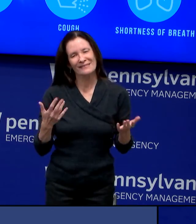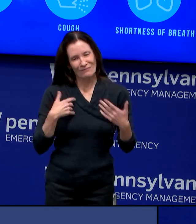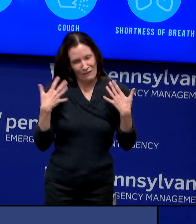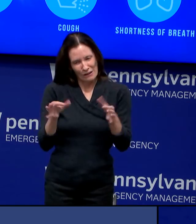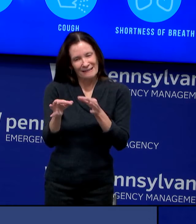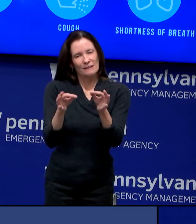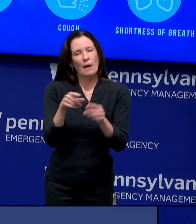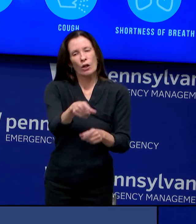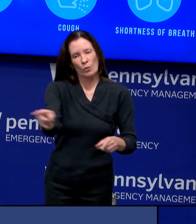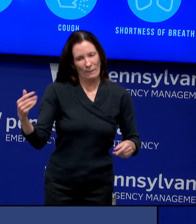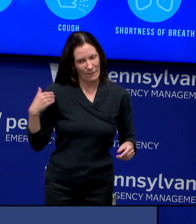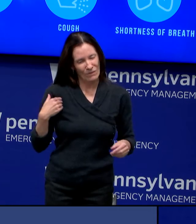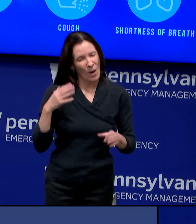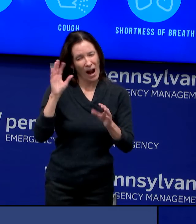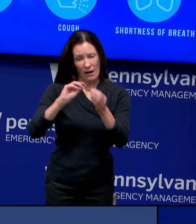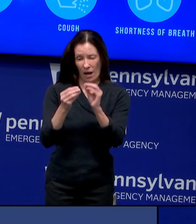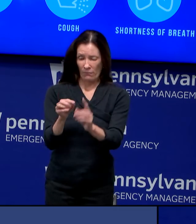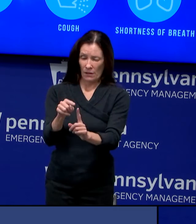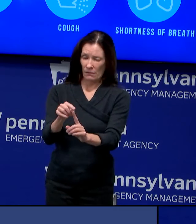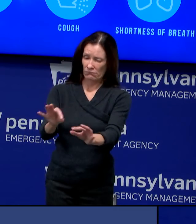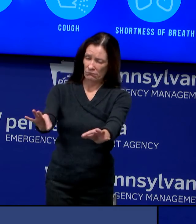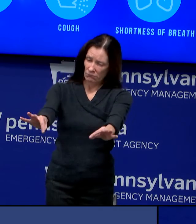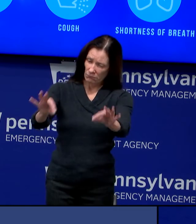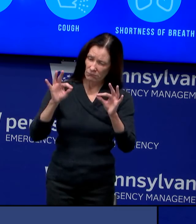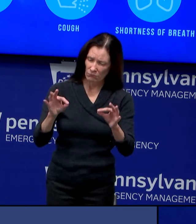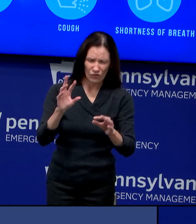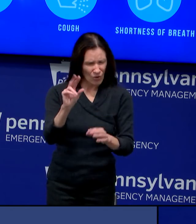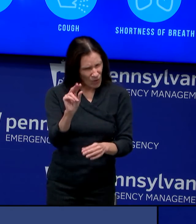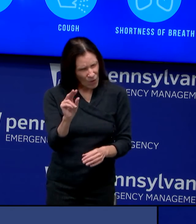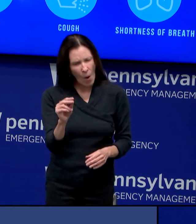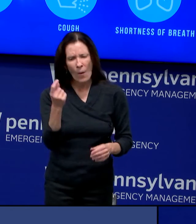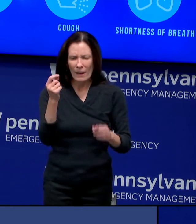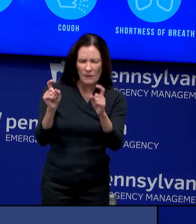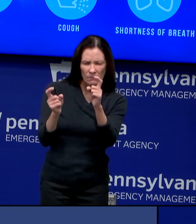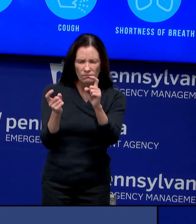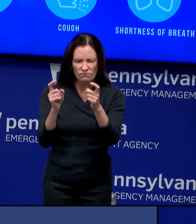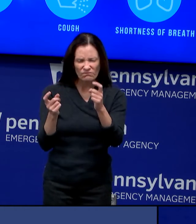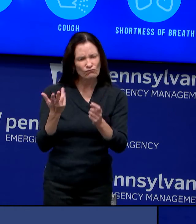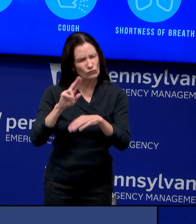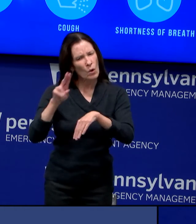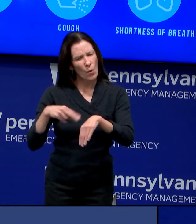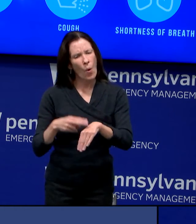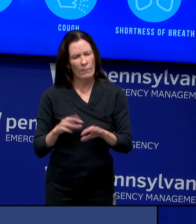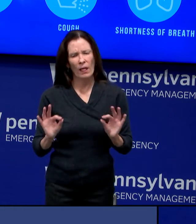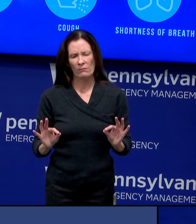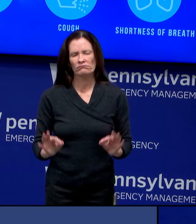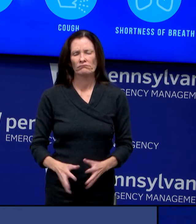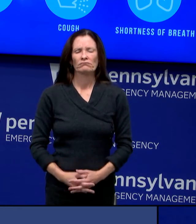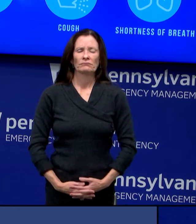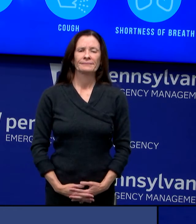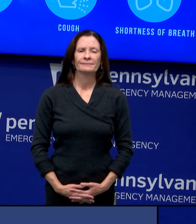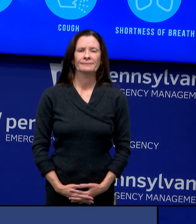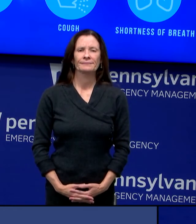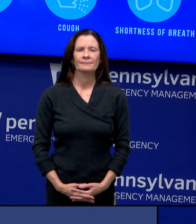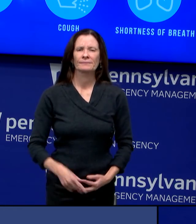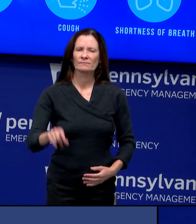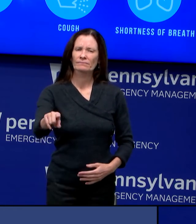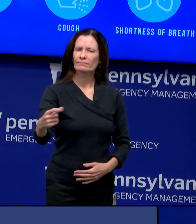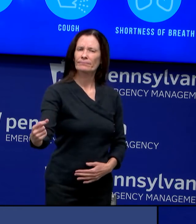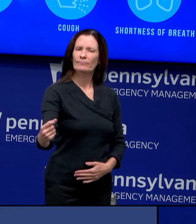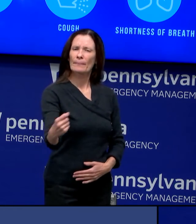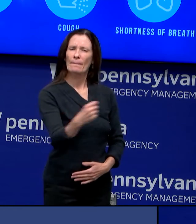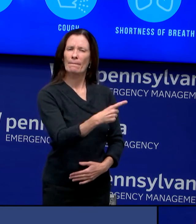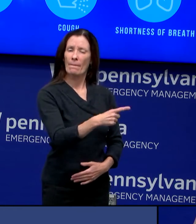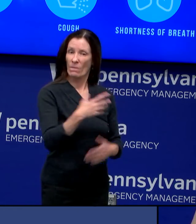From WTAE, has it been decided precisely which counties will be grouped by region for making reopening decisions, and is that list